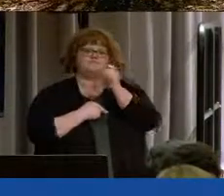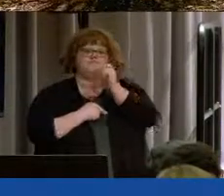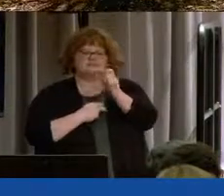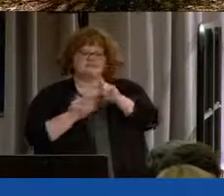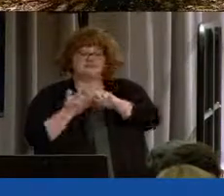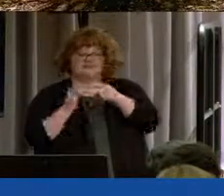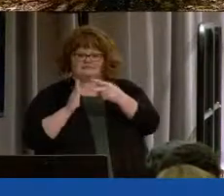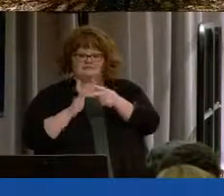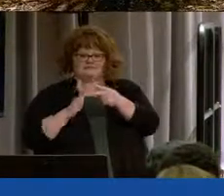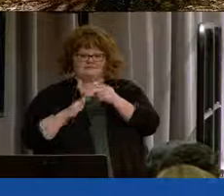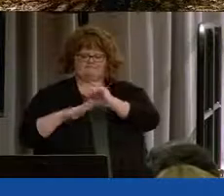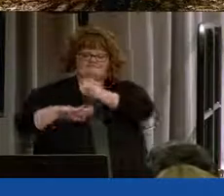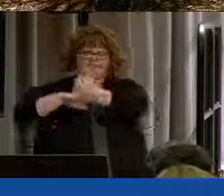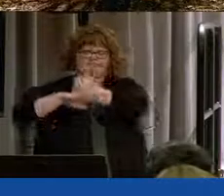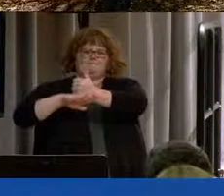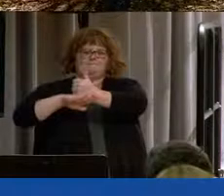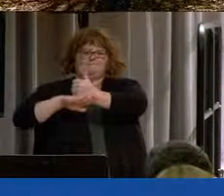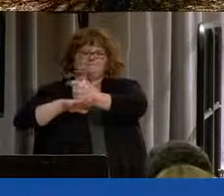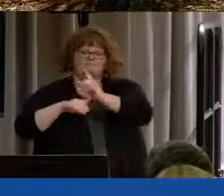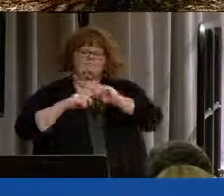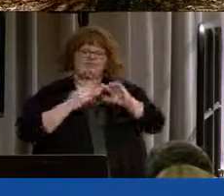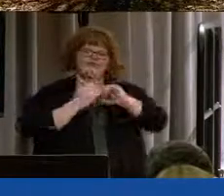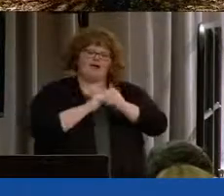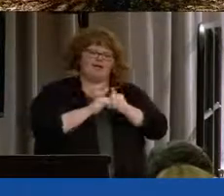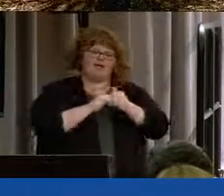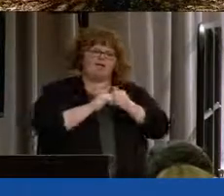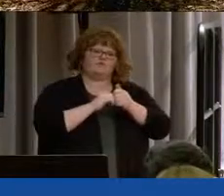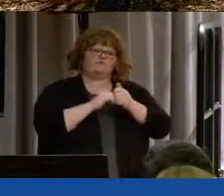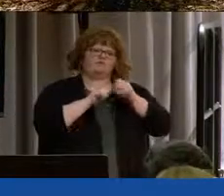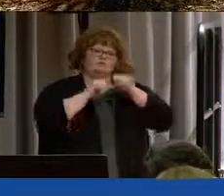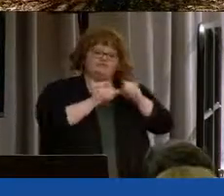they inform us moving forward